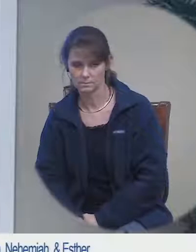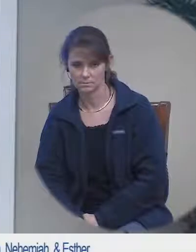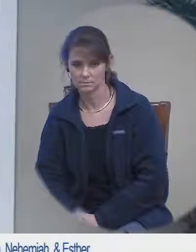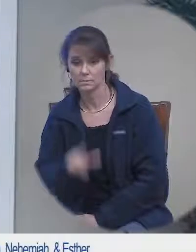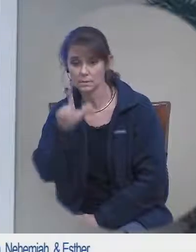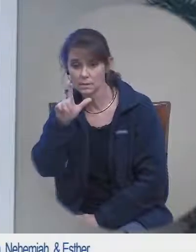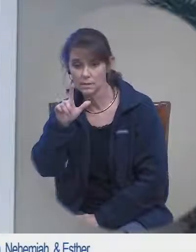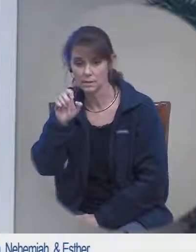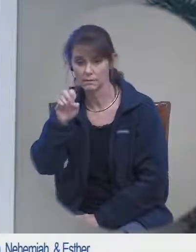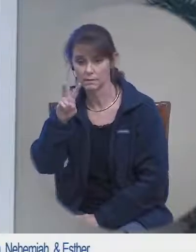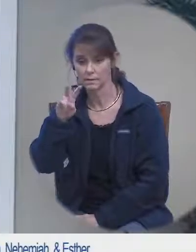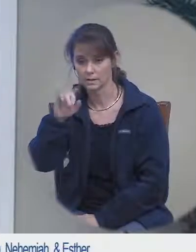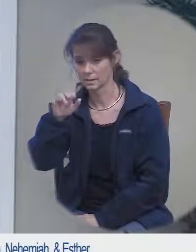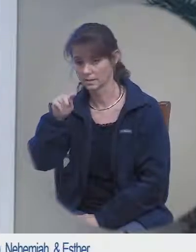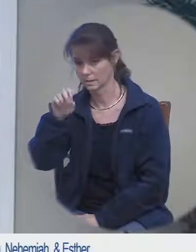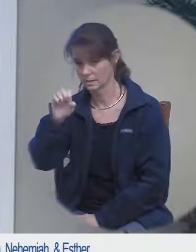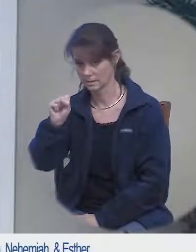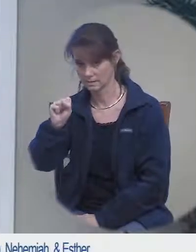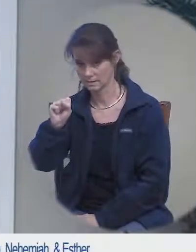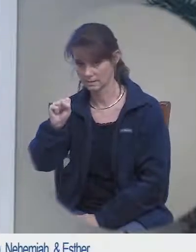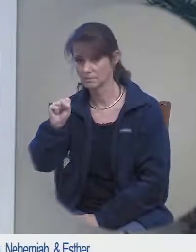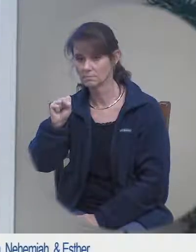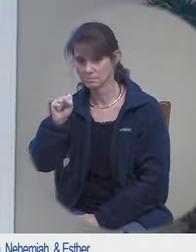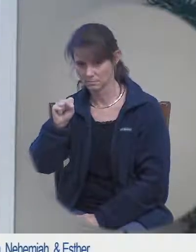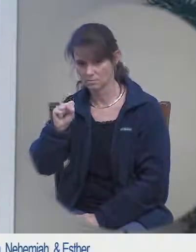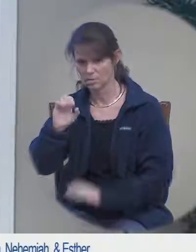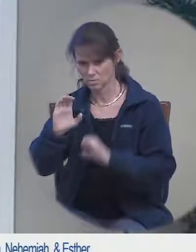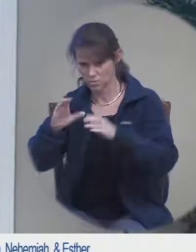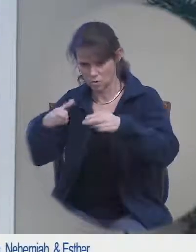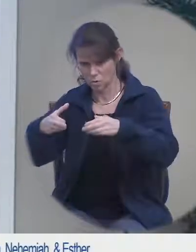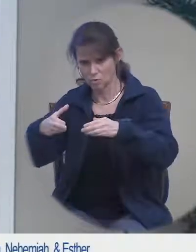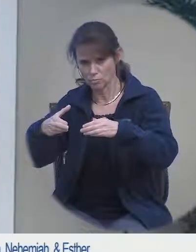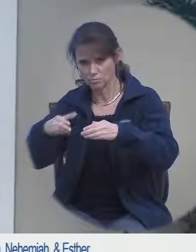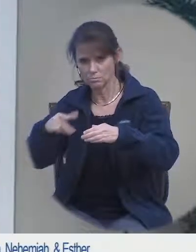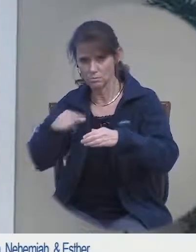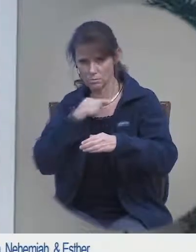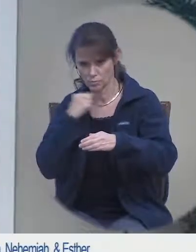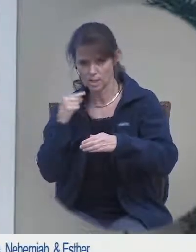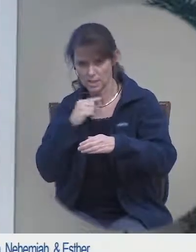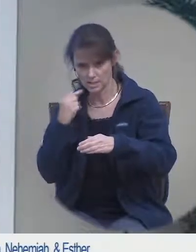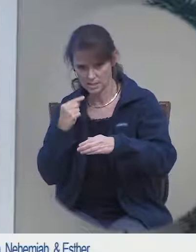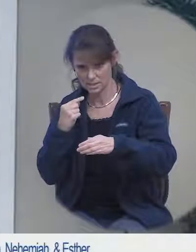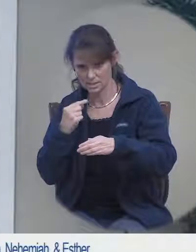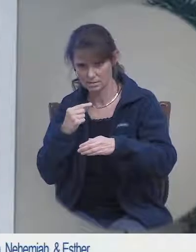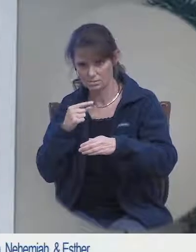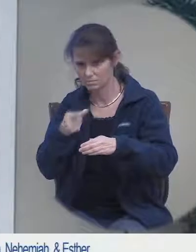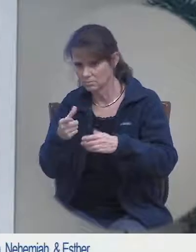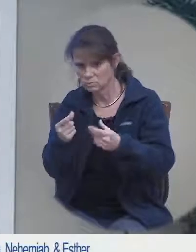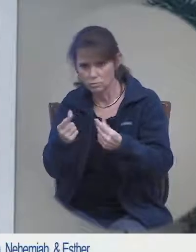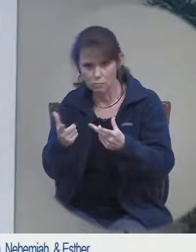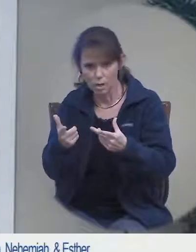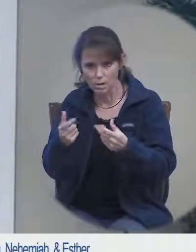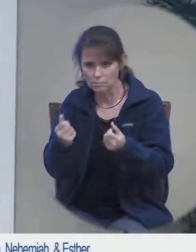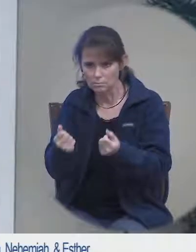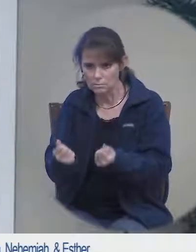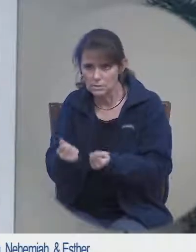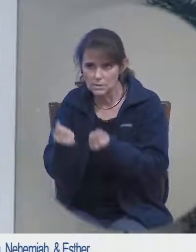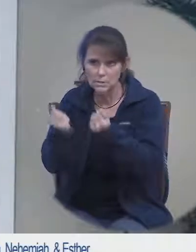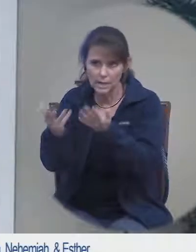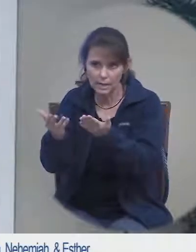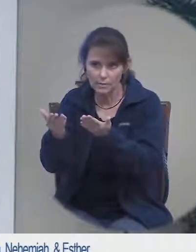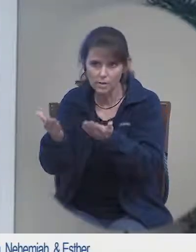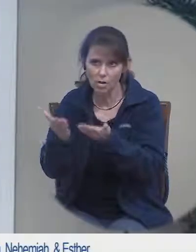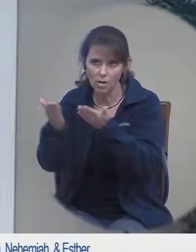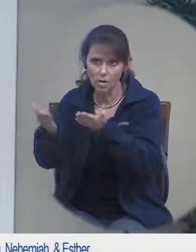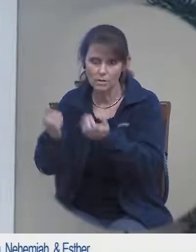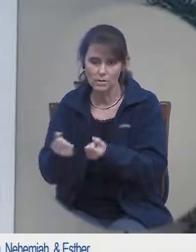Levites. They're the priests, right? And we sometimes think about the priestly observance. I mean, they're offering sacrifice. But I just want